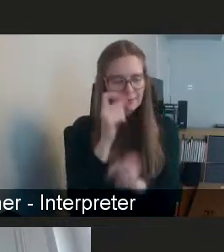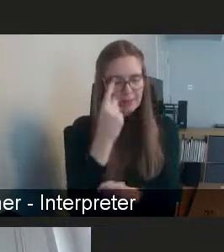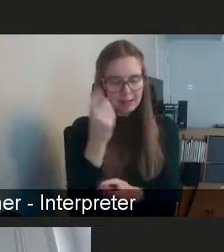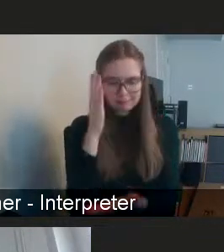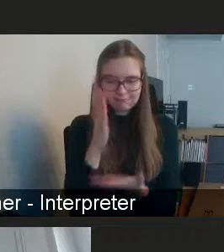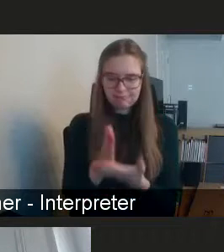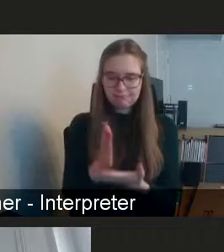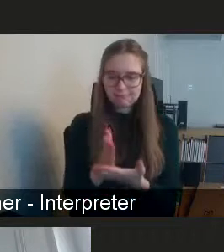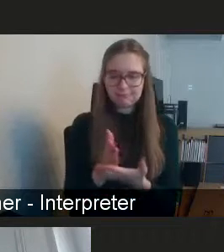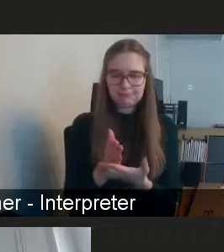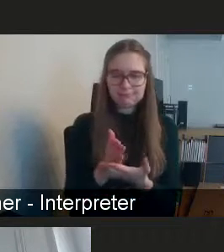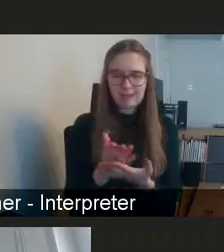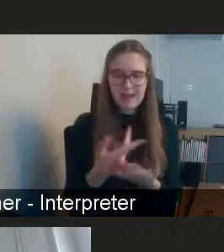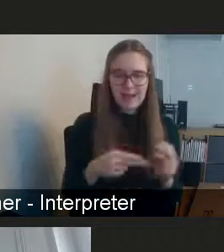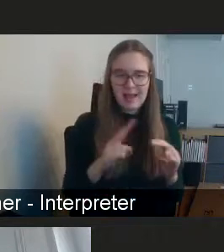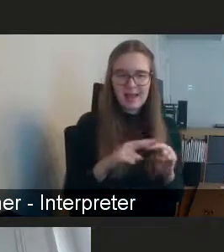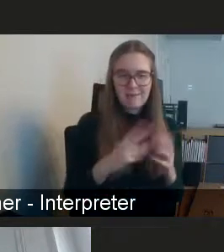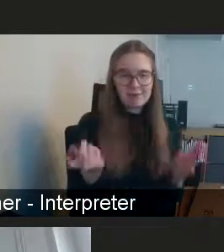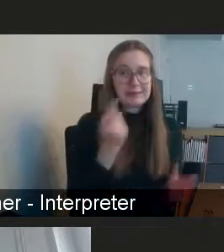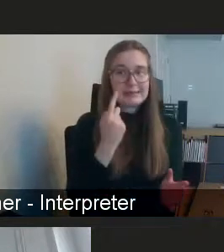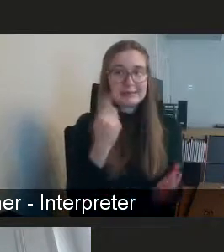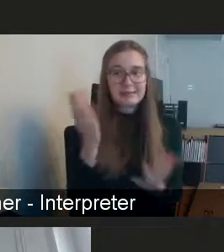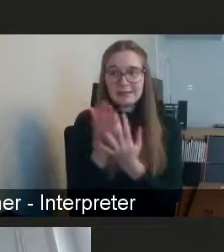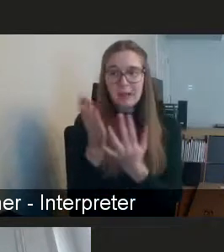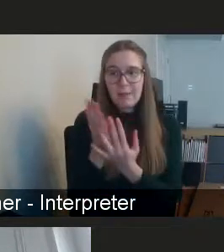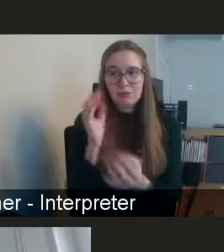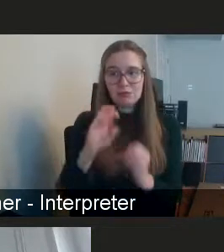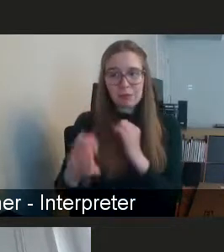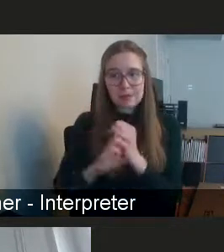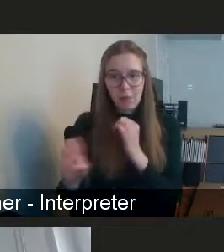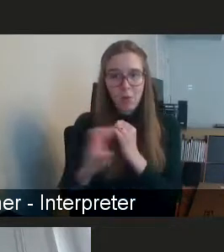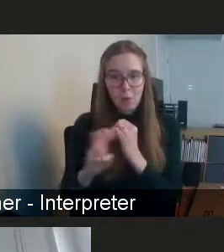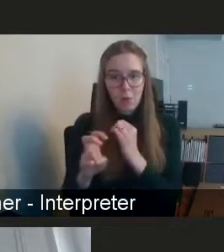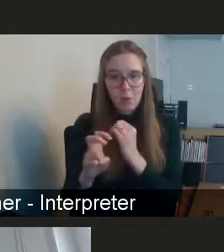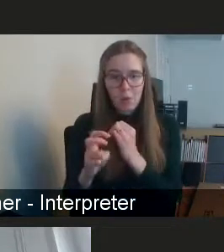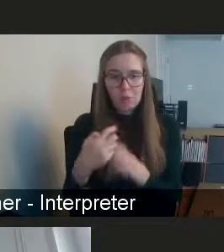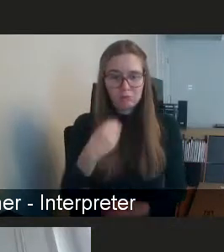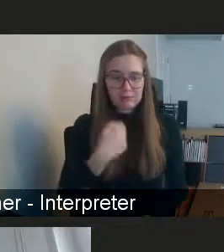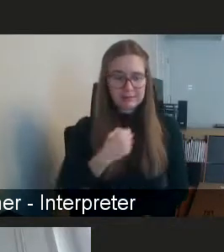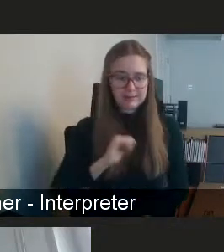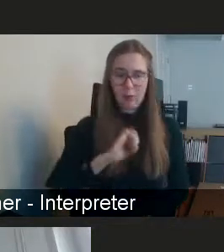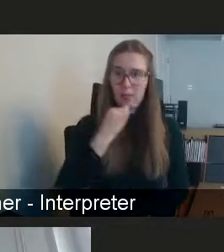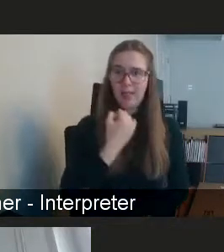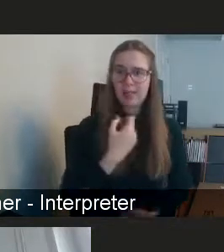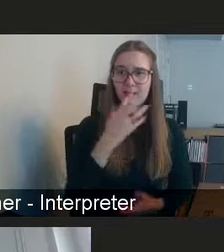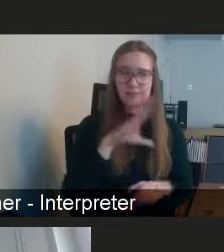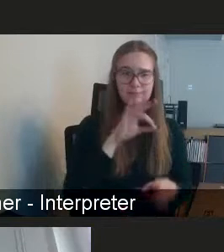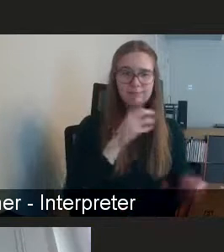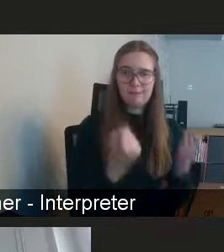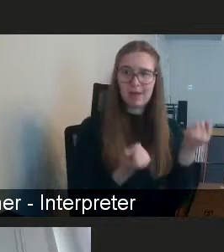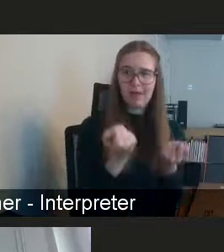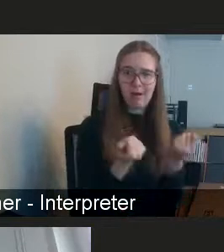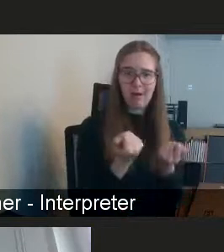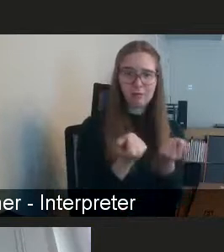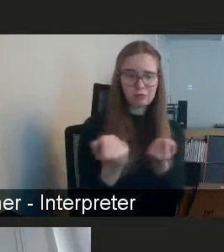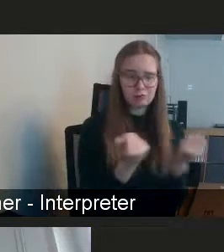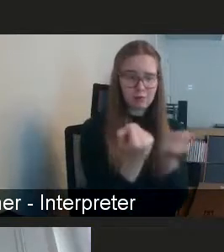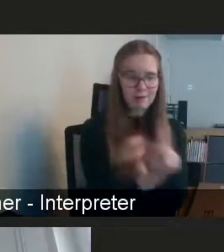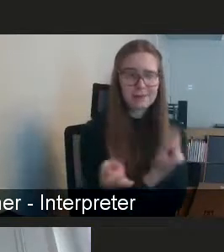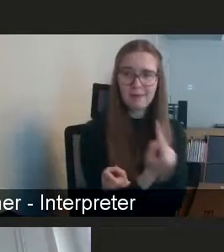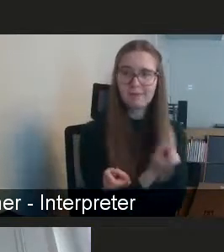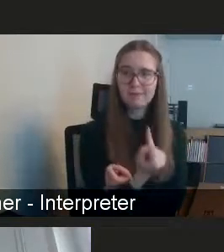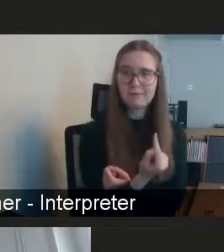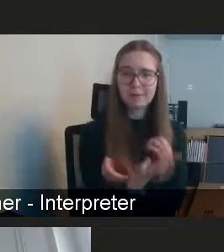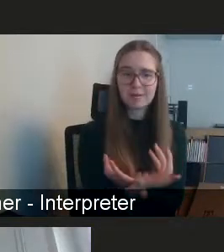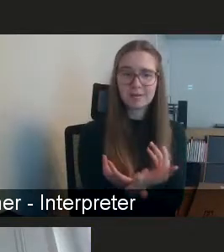there is no easily accessible transport, yes, I will choose my good old car and travel to